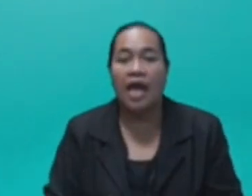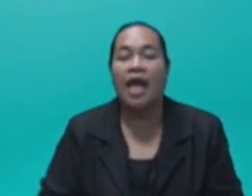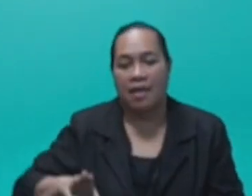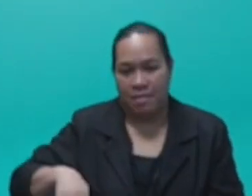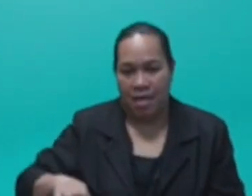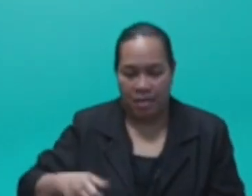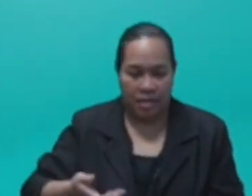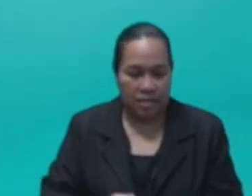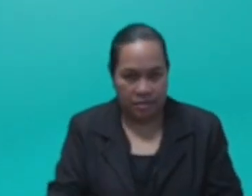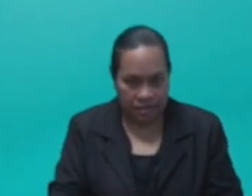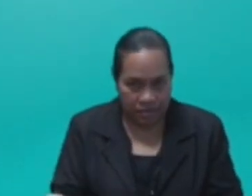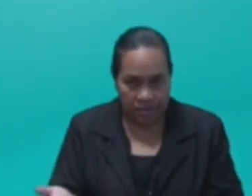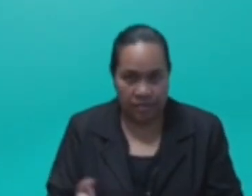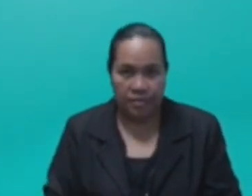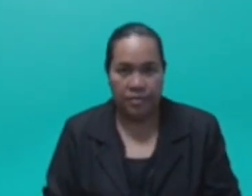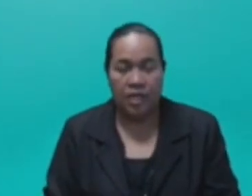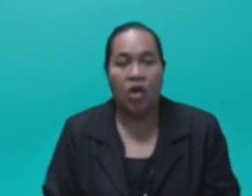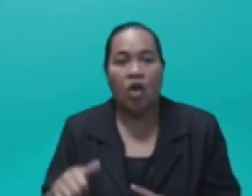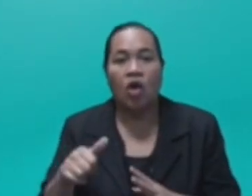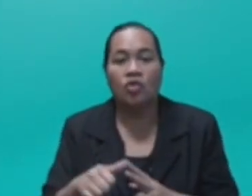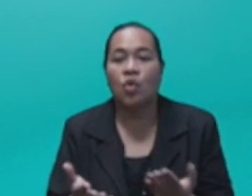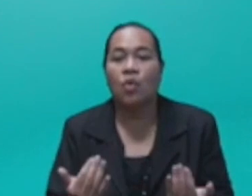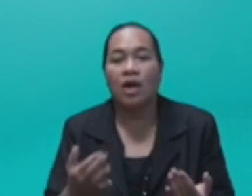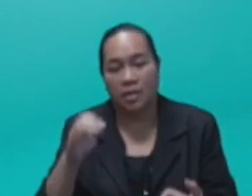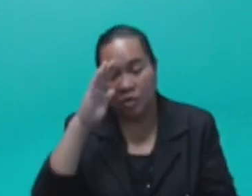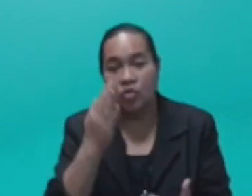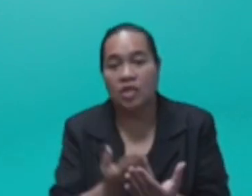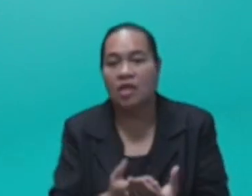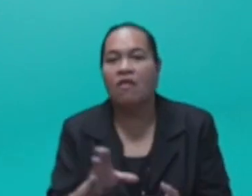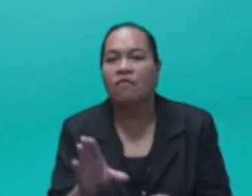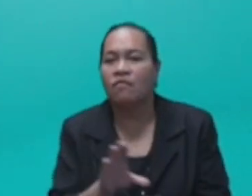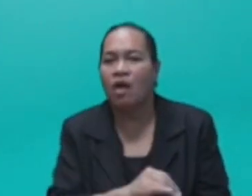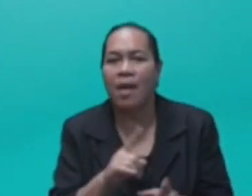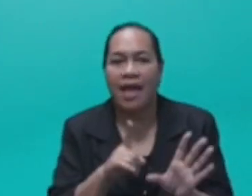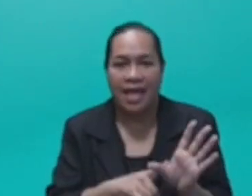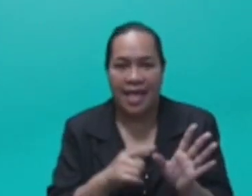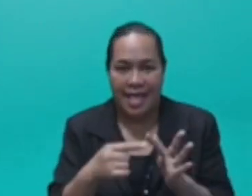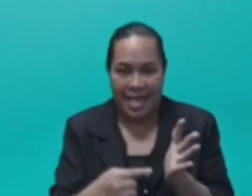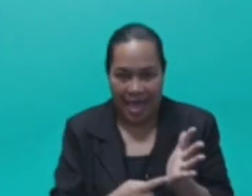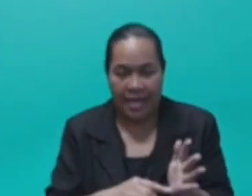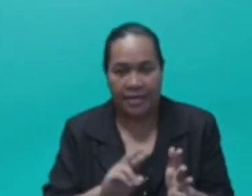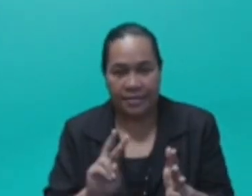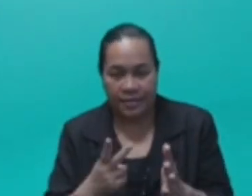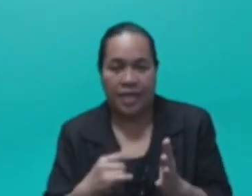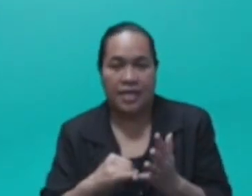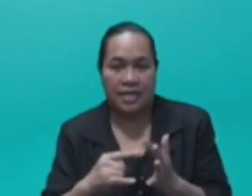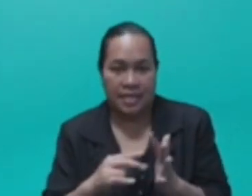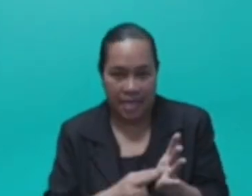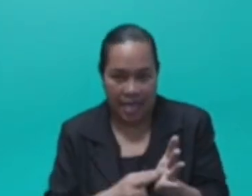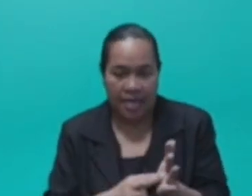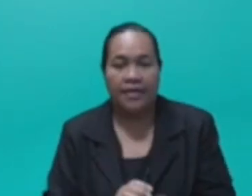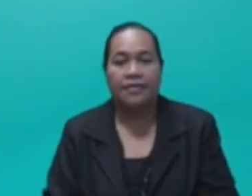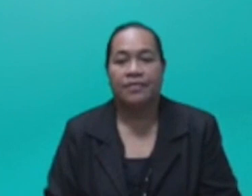August House. Also welcome the students from Yat Sen who are seated in the gallery. Also